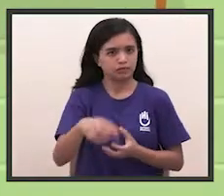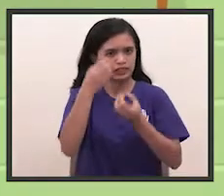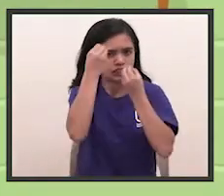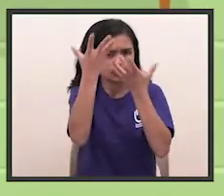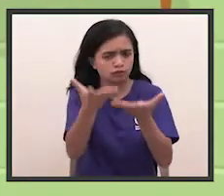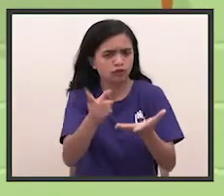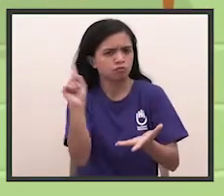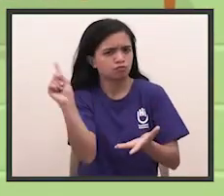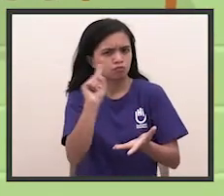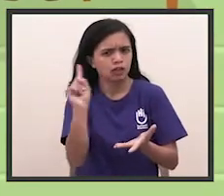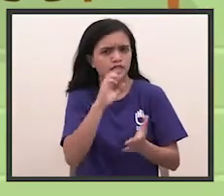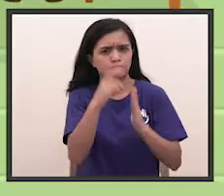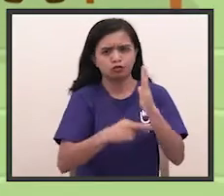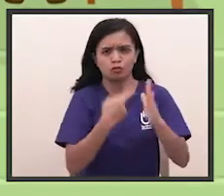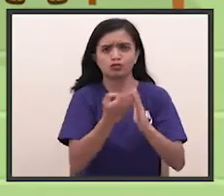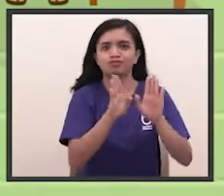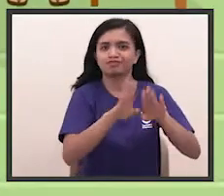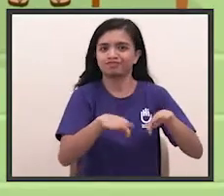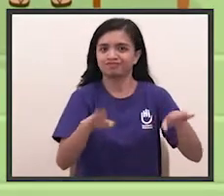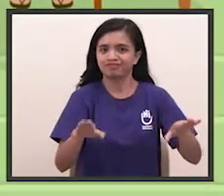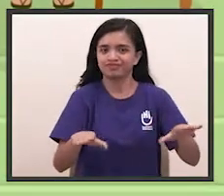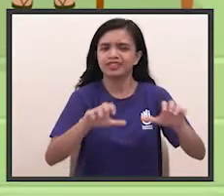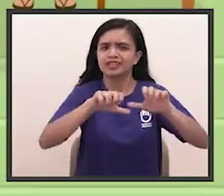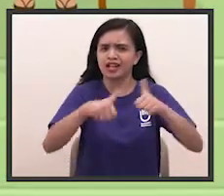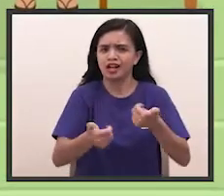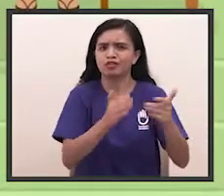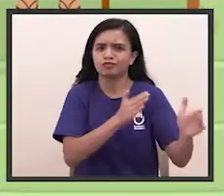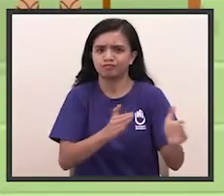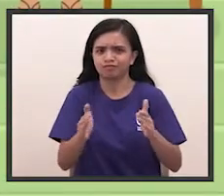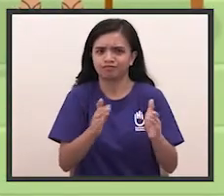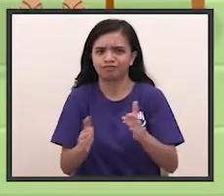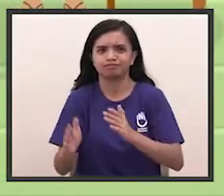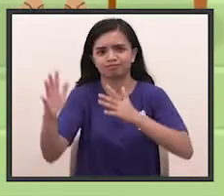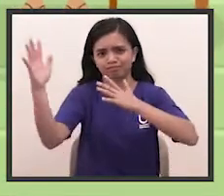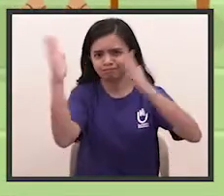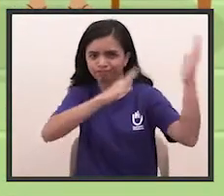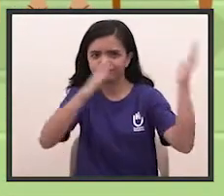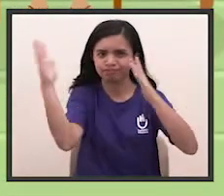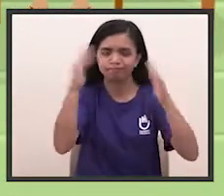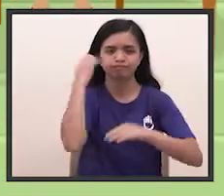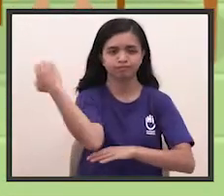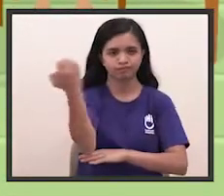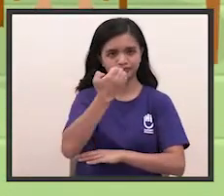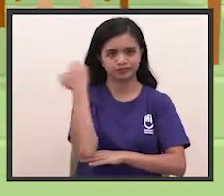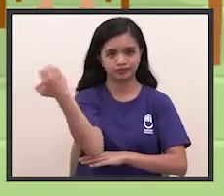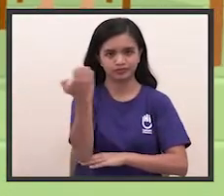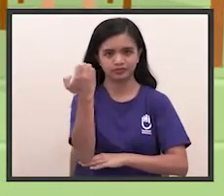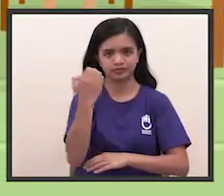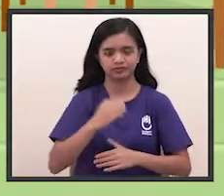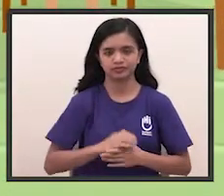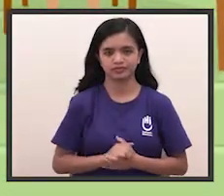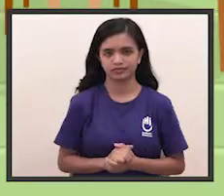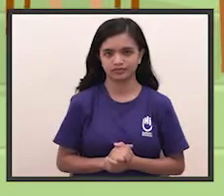Introduce rules to the children on how to prepare for disasters or emergencies.